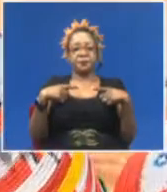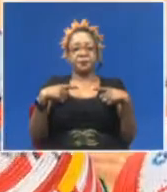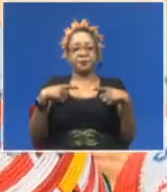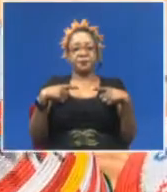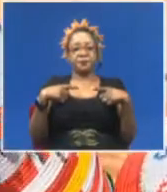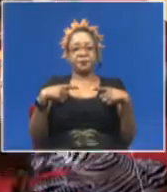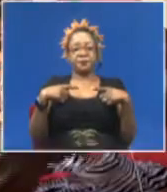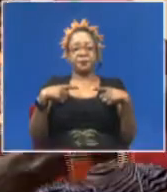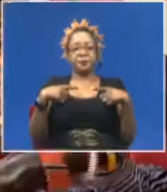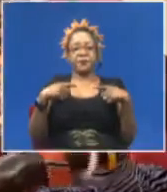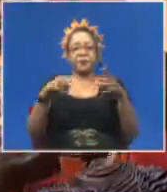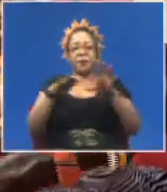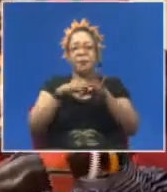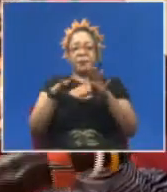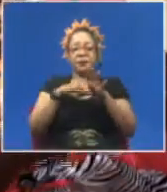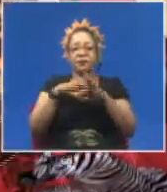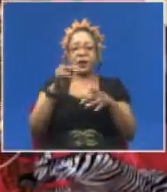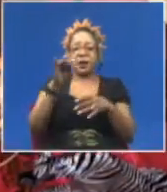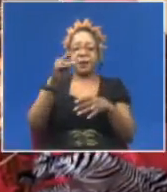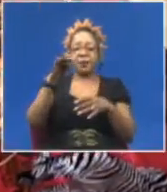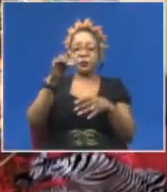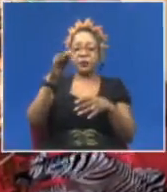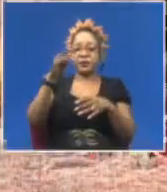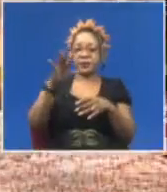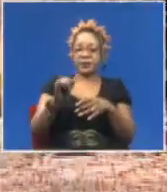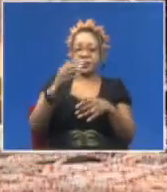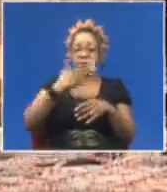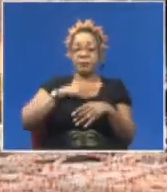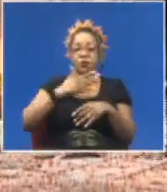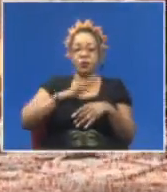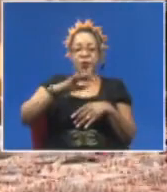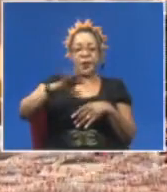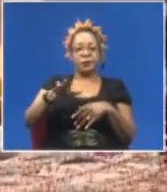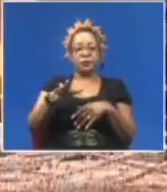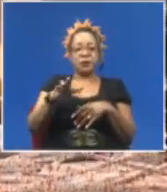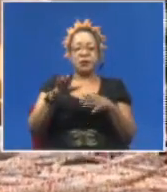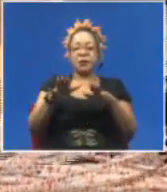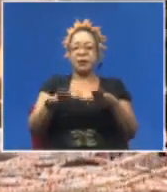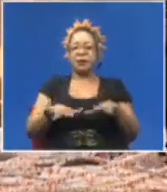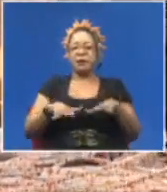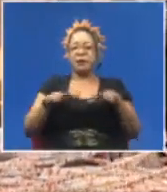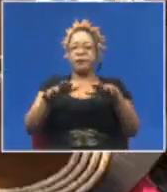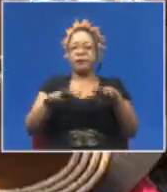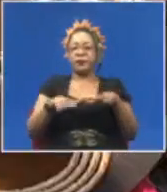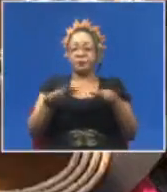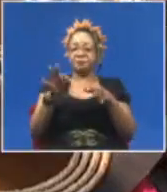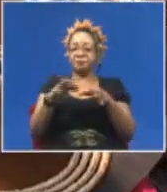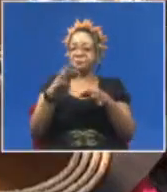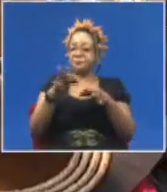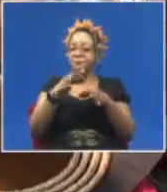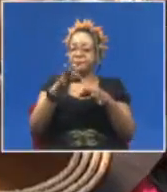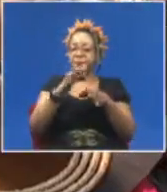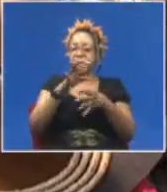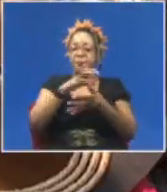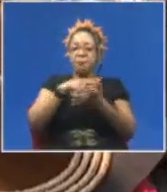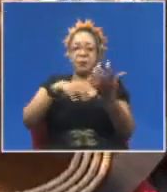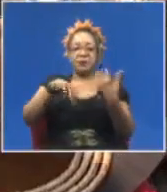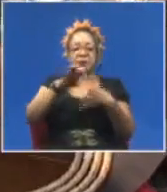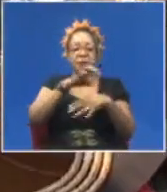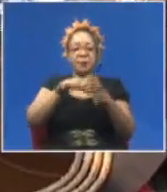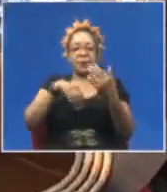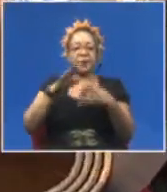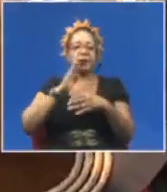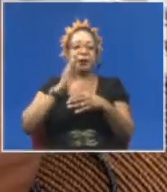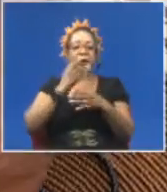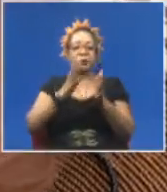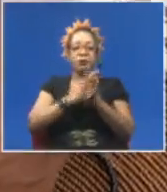They're members of Kalama Conservancy in Samburu County. They carefully string the tiny colorful beads, mixing and blending the colors with